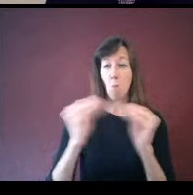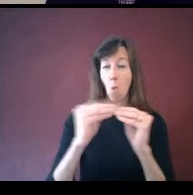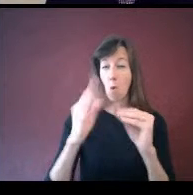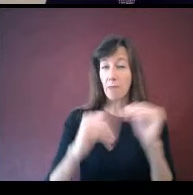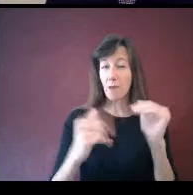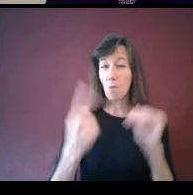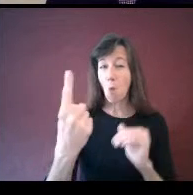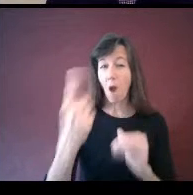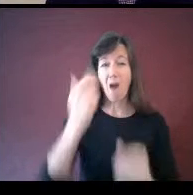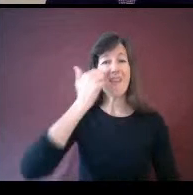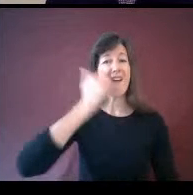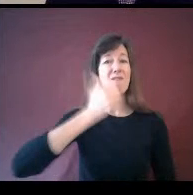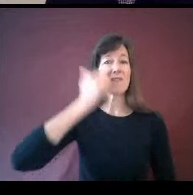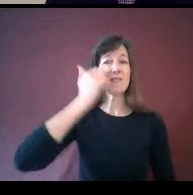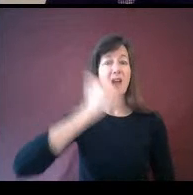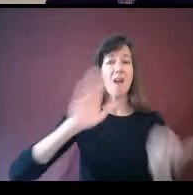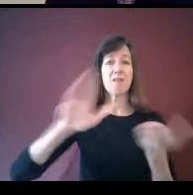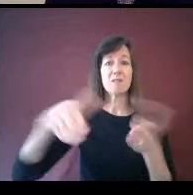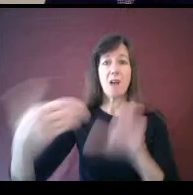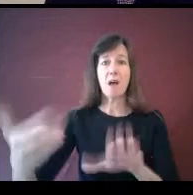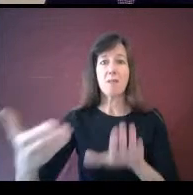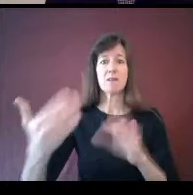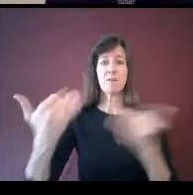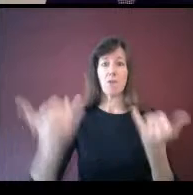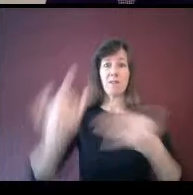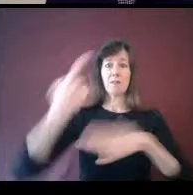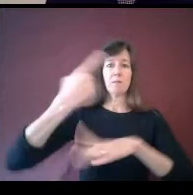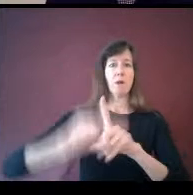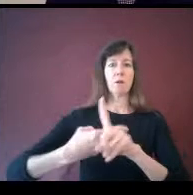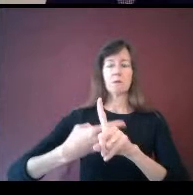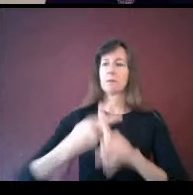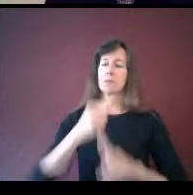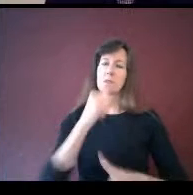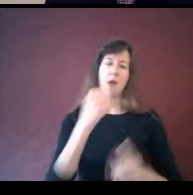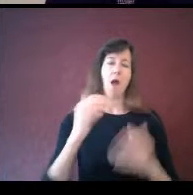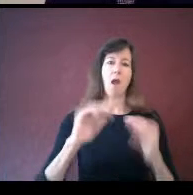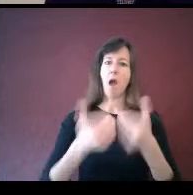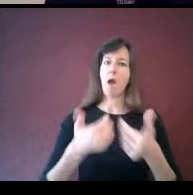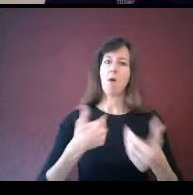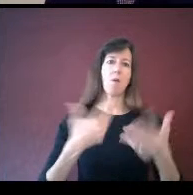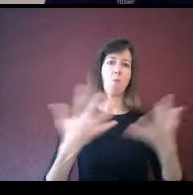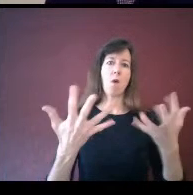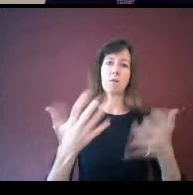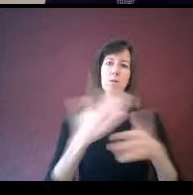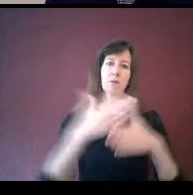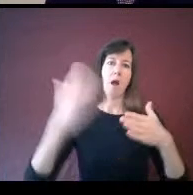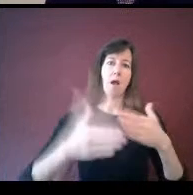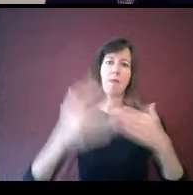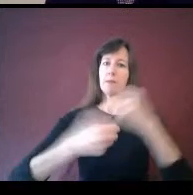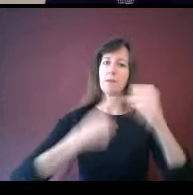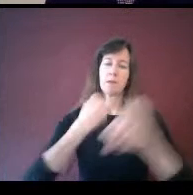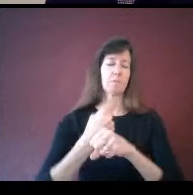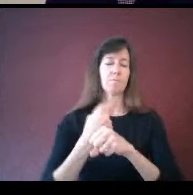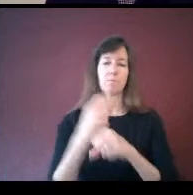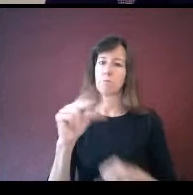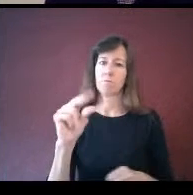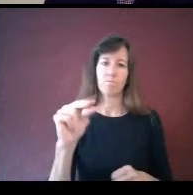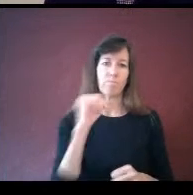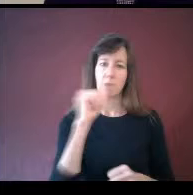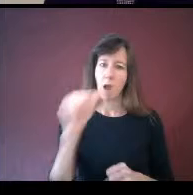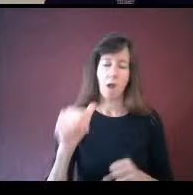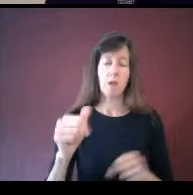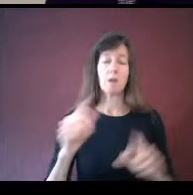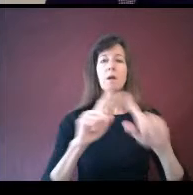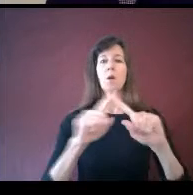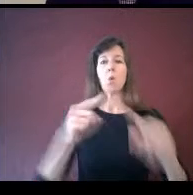County is not the way that any of us wanted to end this year. And we have to turn this around and get this back